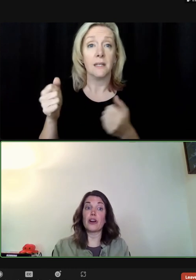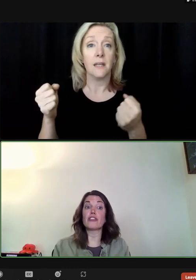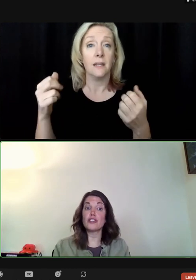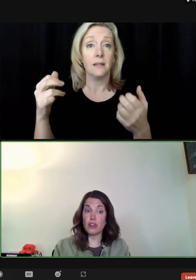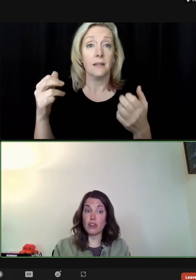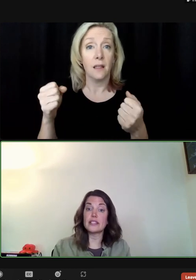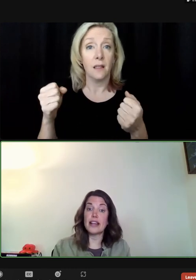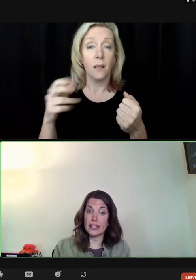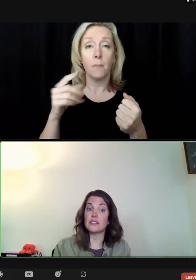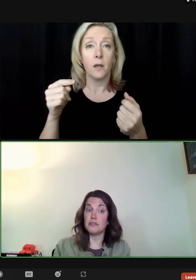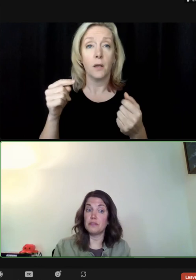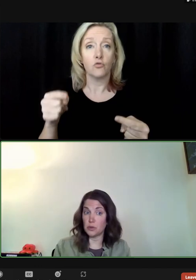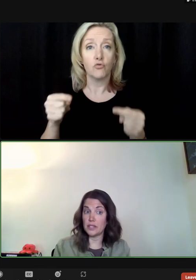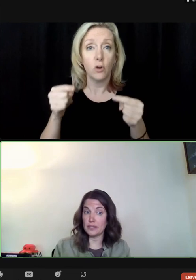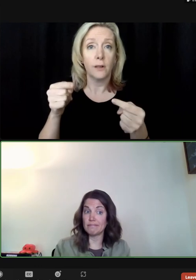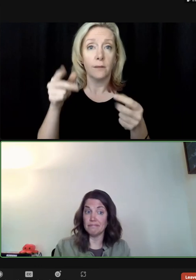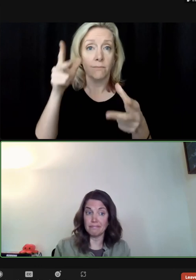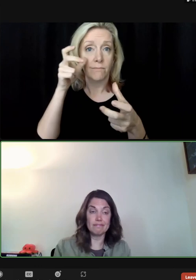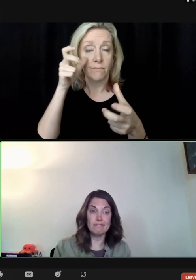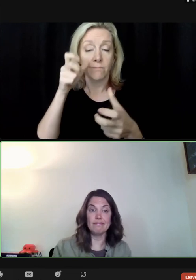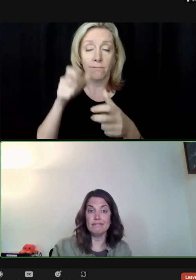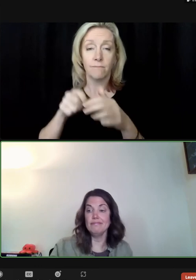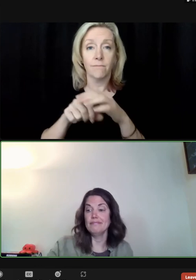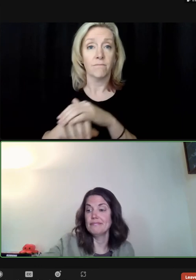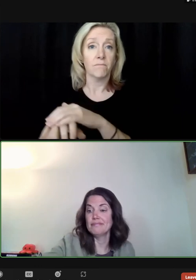ASL but are struggling to access it visually.